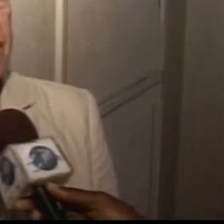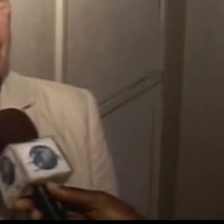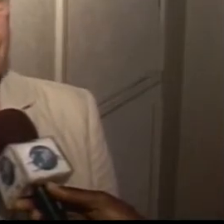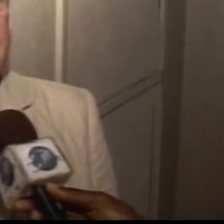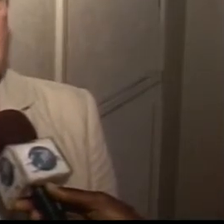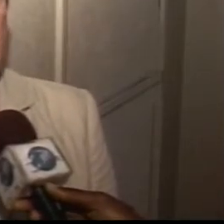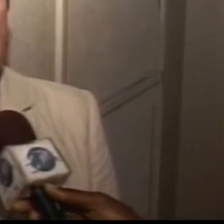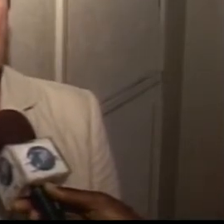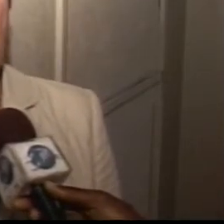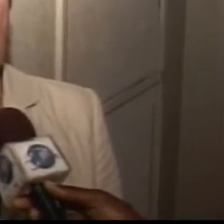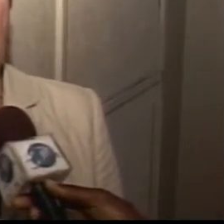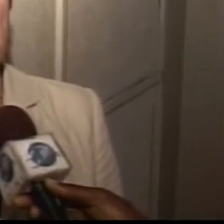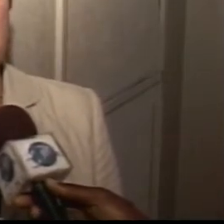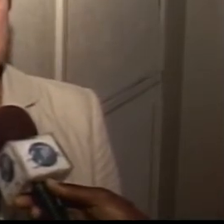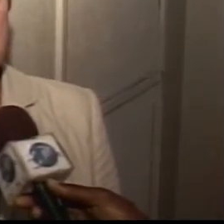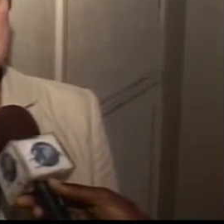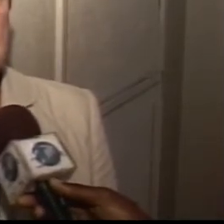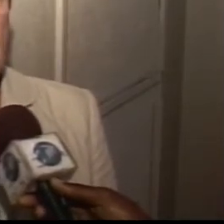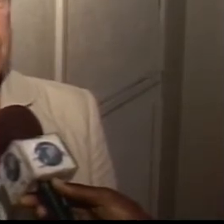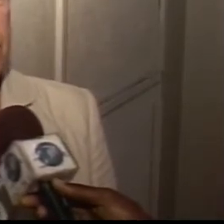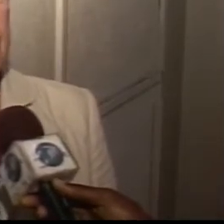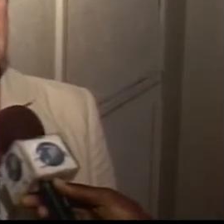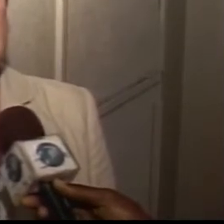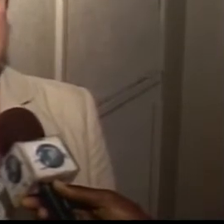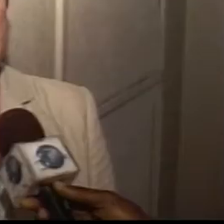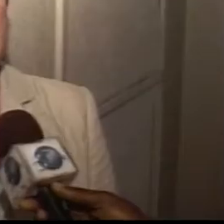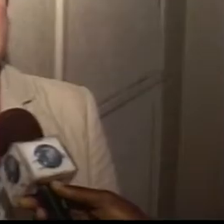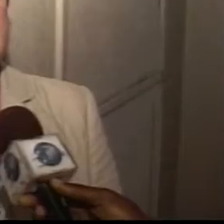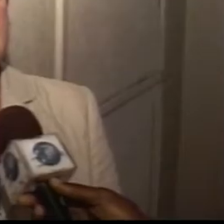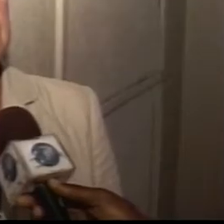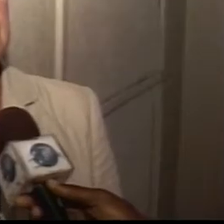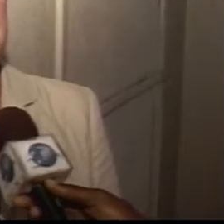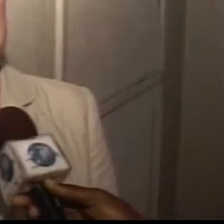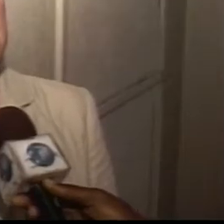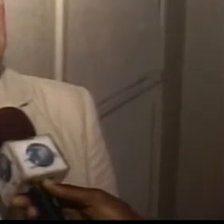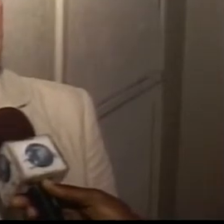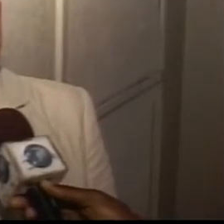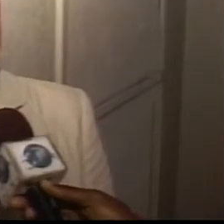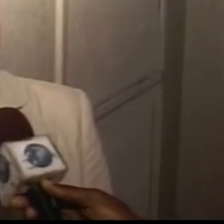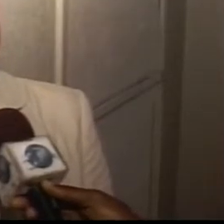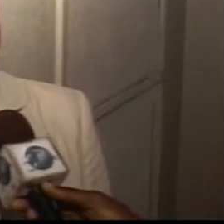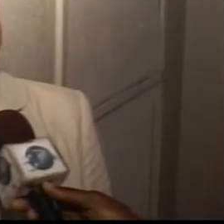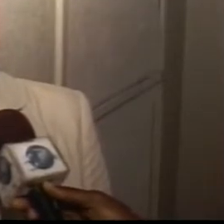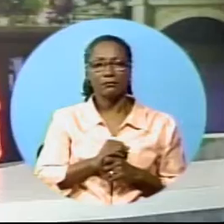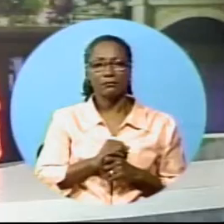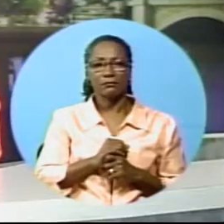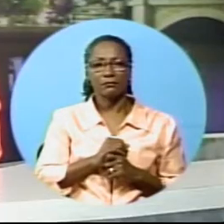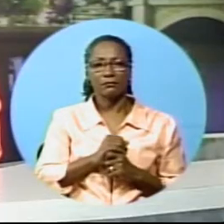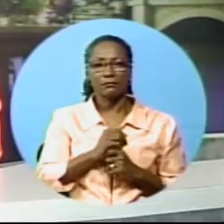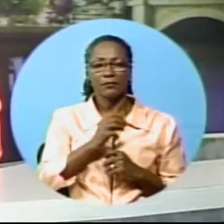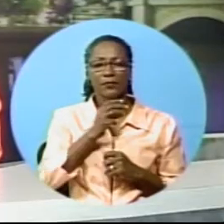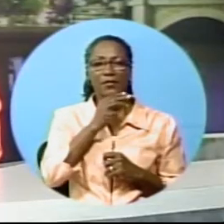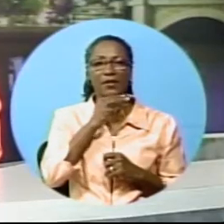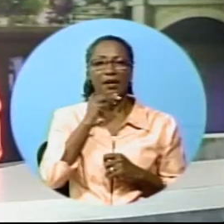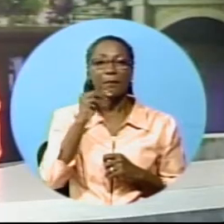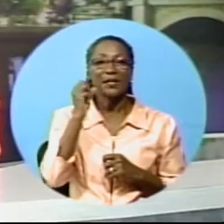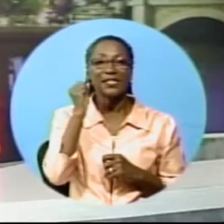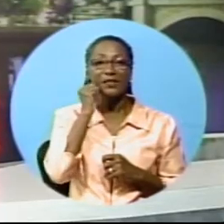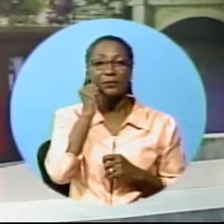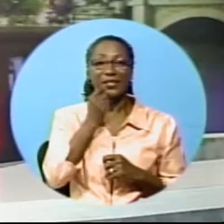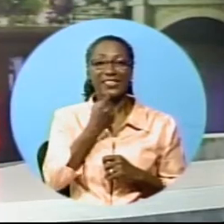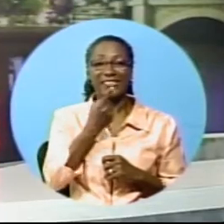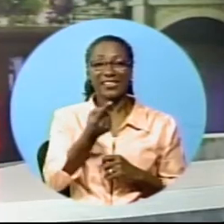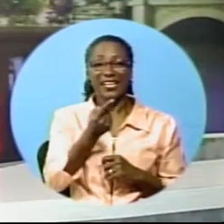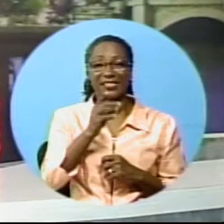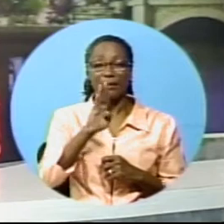cancellations than they have seen. That was last week. This week, it seems as if it has slowed a little bit. Ms. Springer, however,